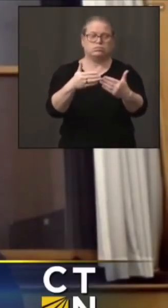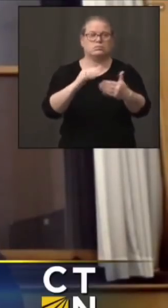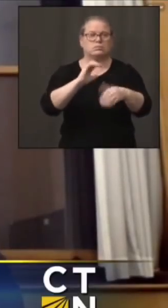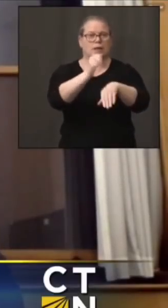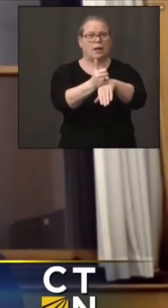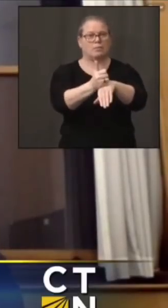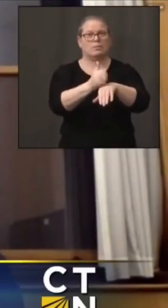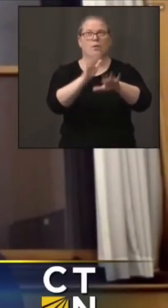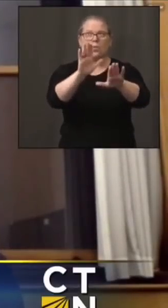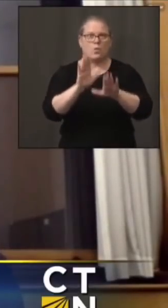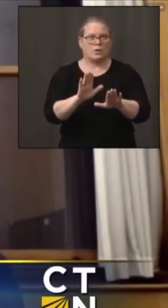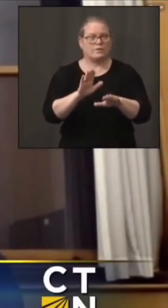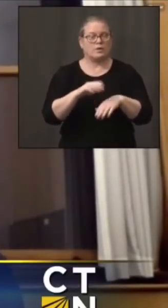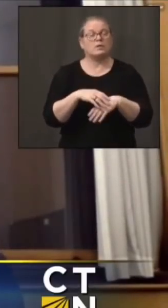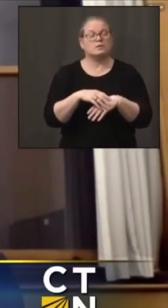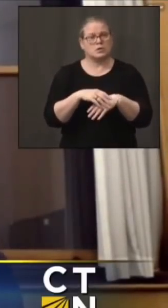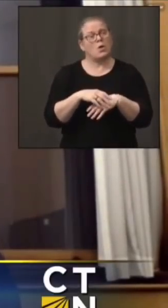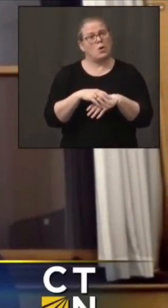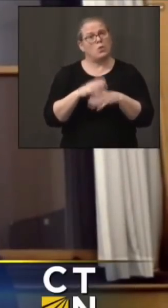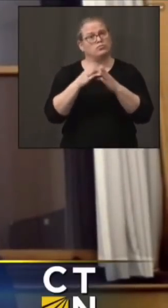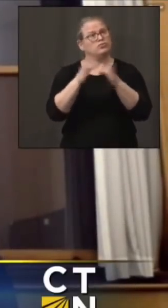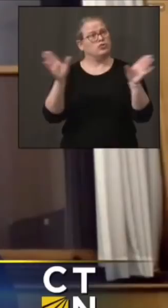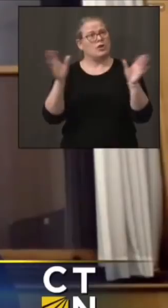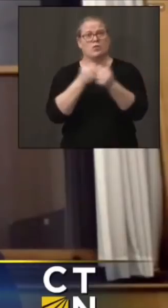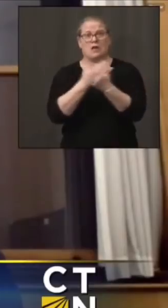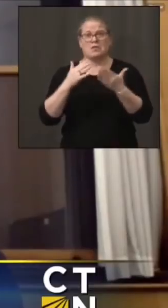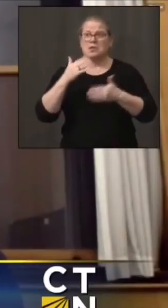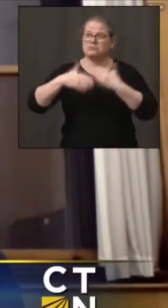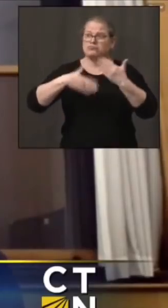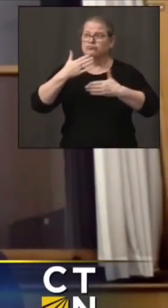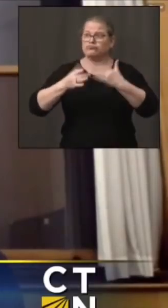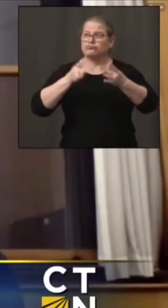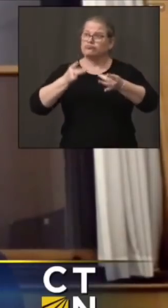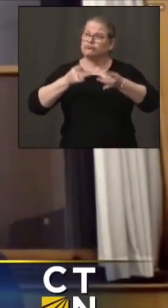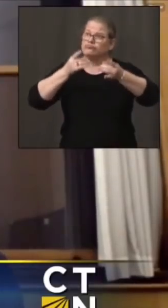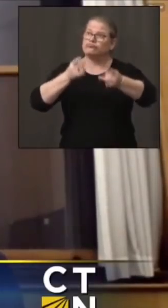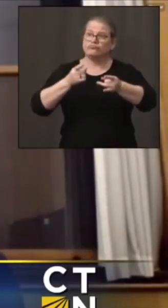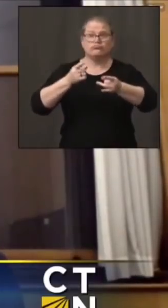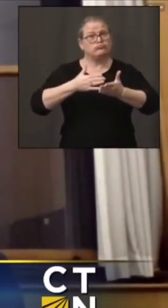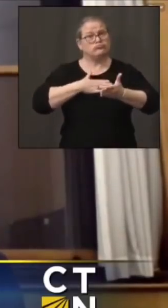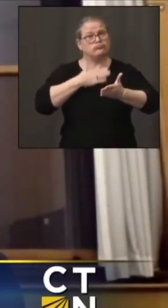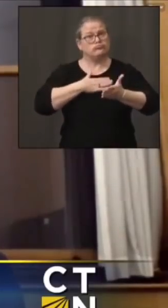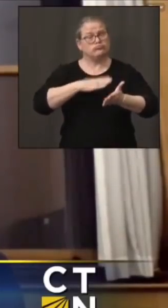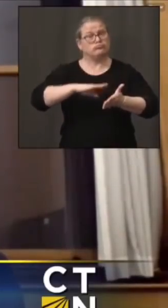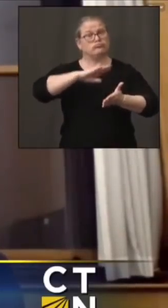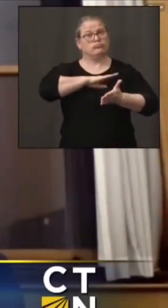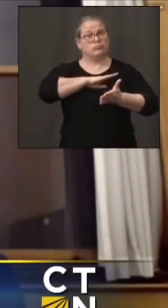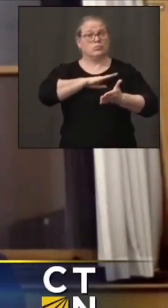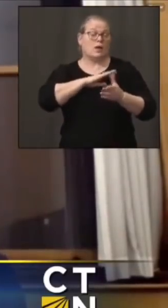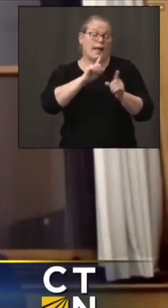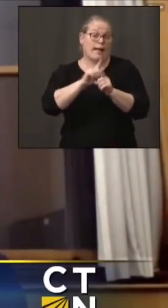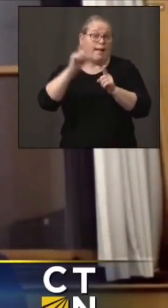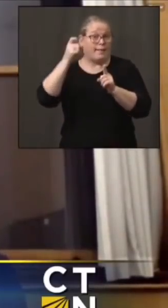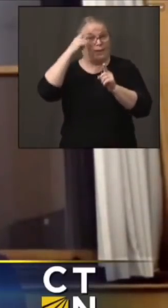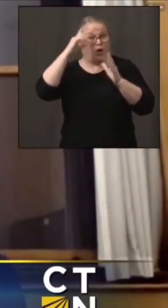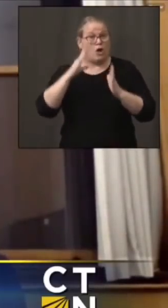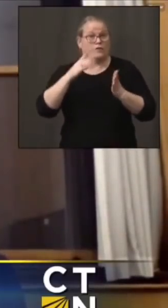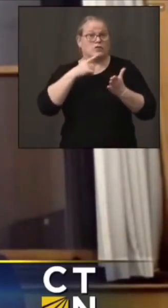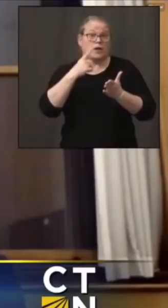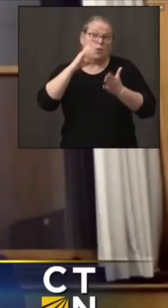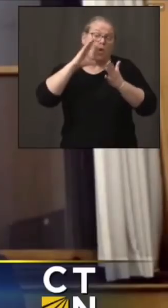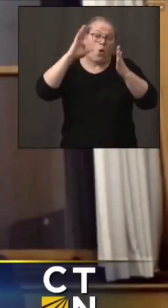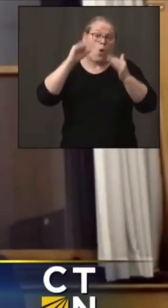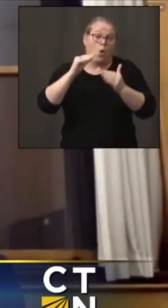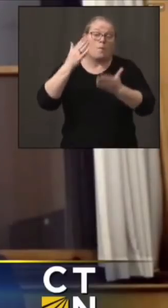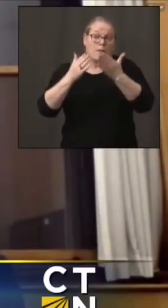So overall, we're really happy with how things have gone. And as the governor said, hopefully the manufacturing capacity ramps up. We bring in